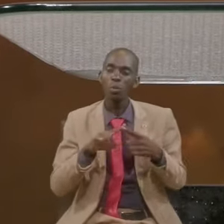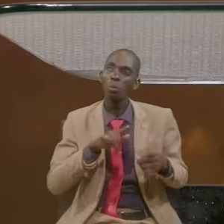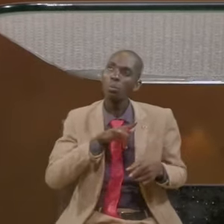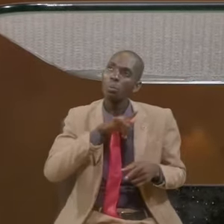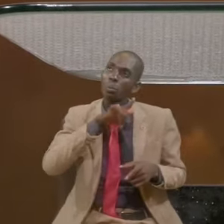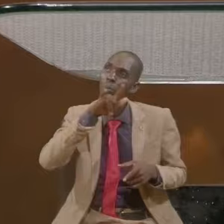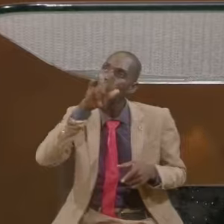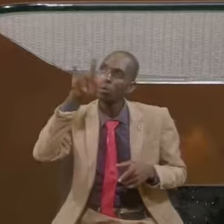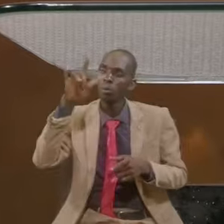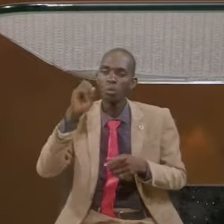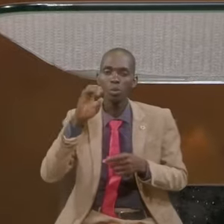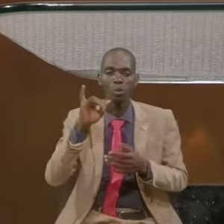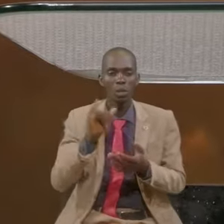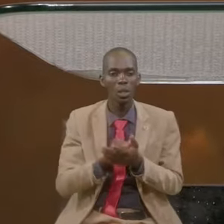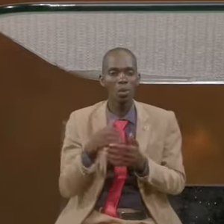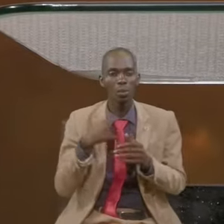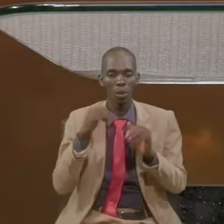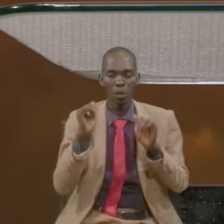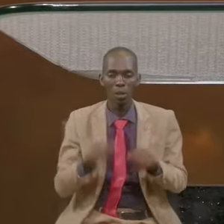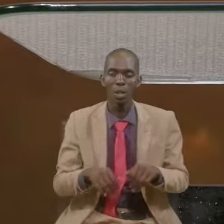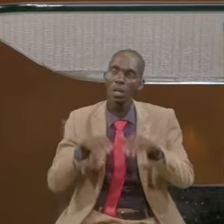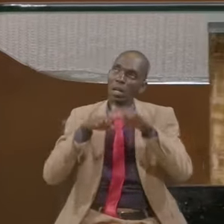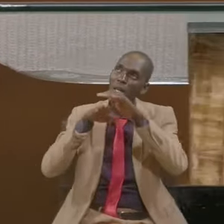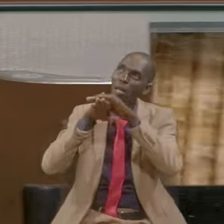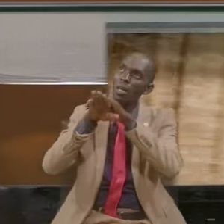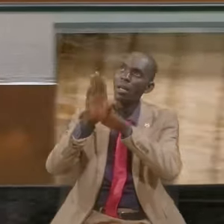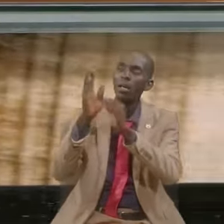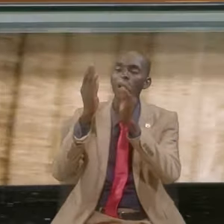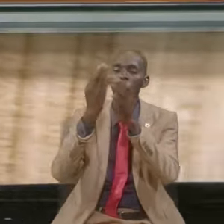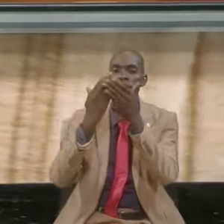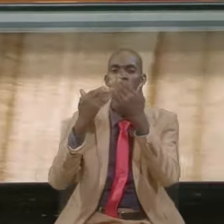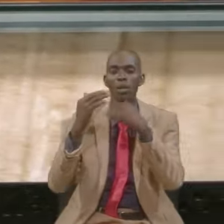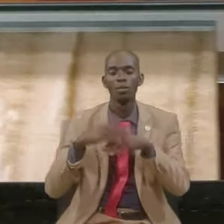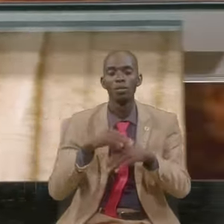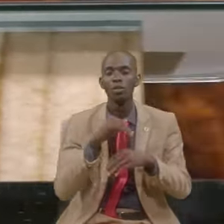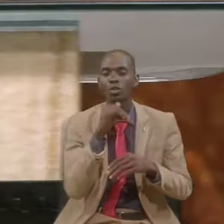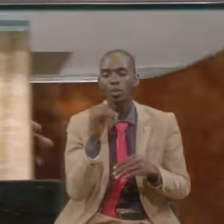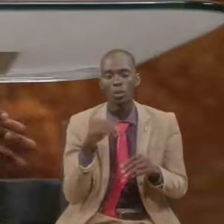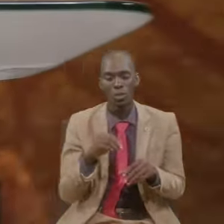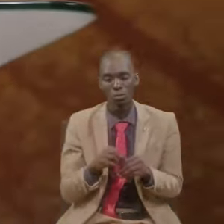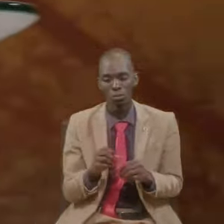to heaven, not ashamedly and